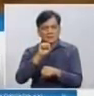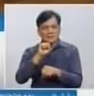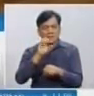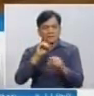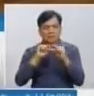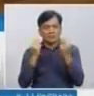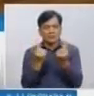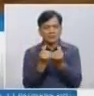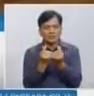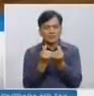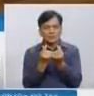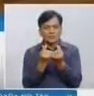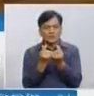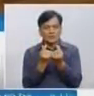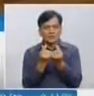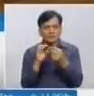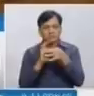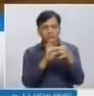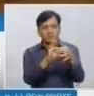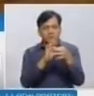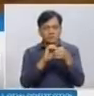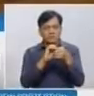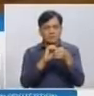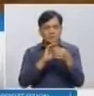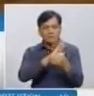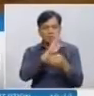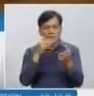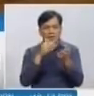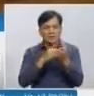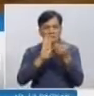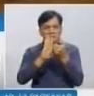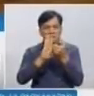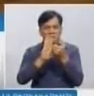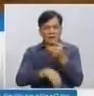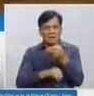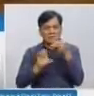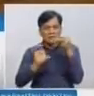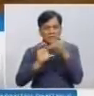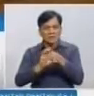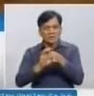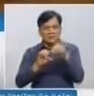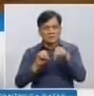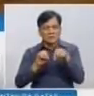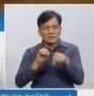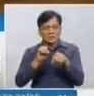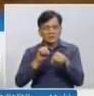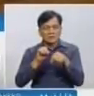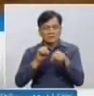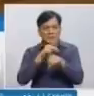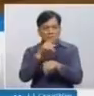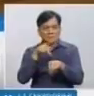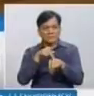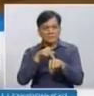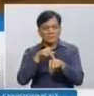or groups or its allies will never gain foothold in our country.